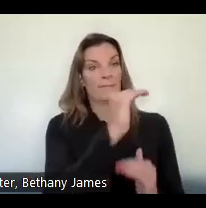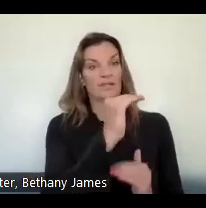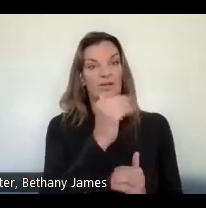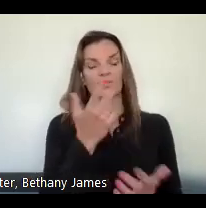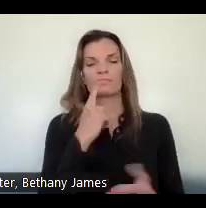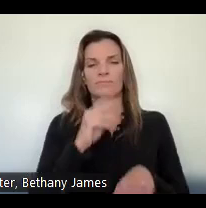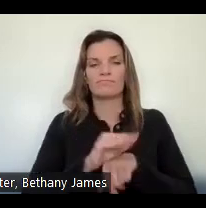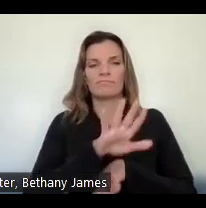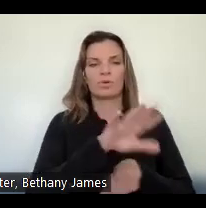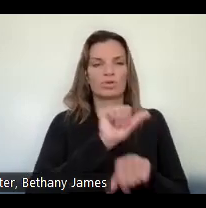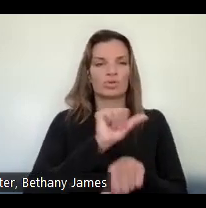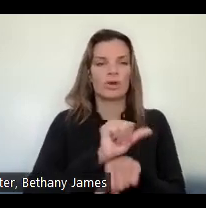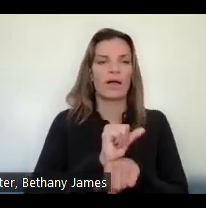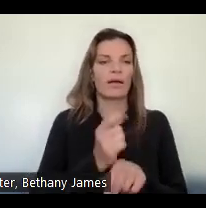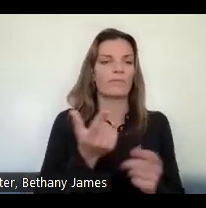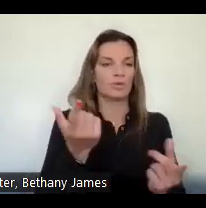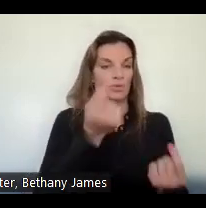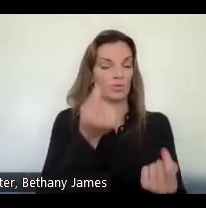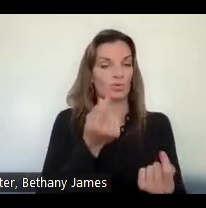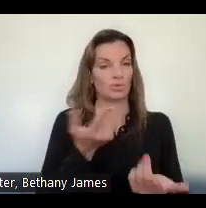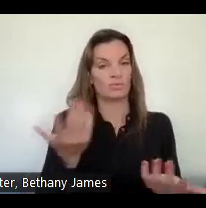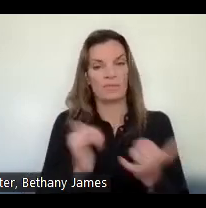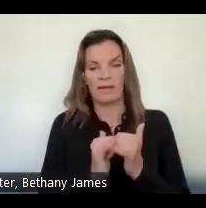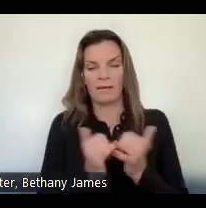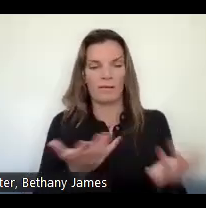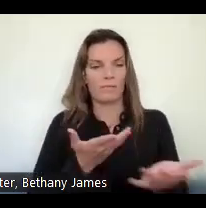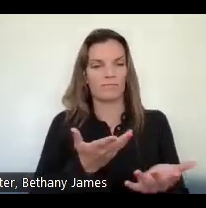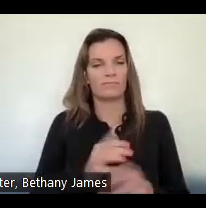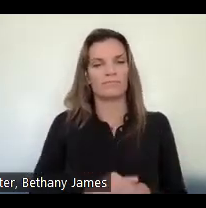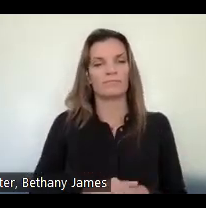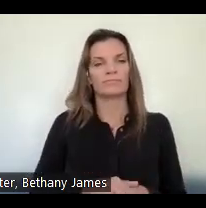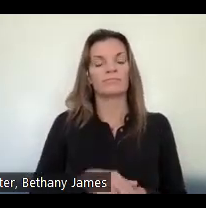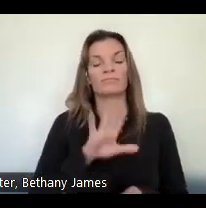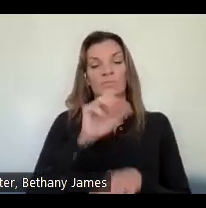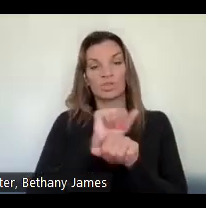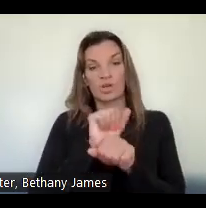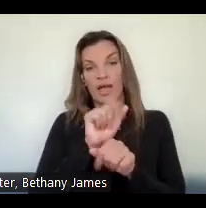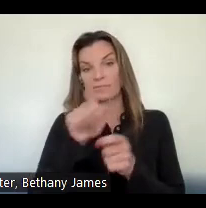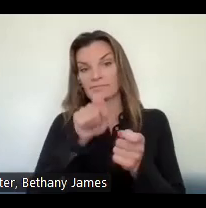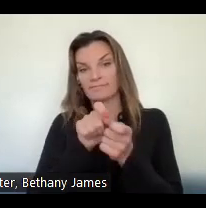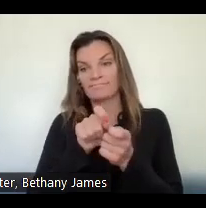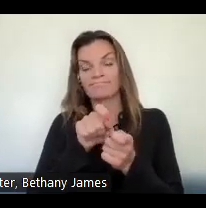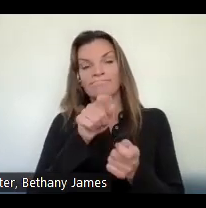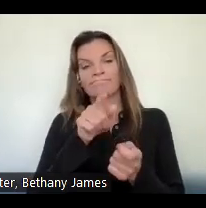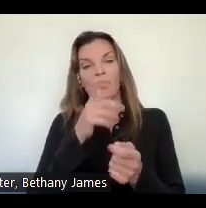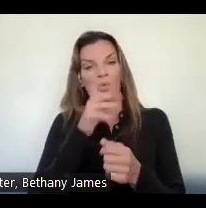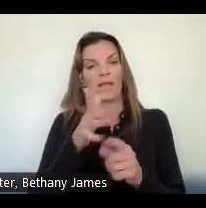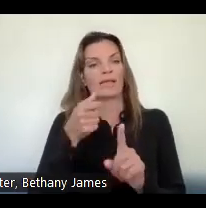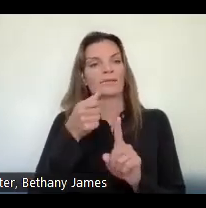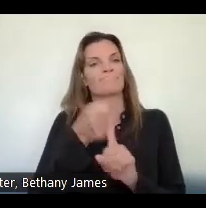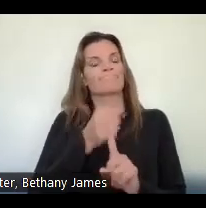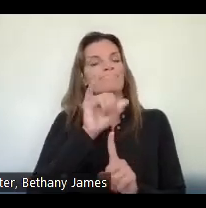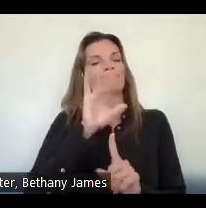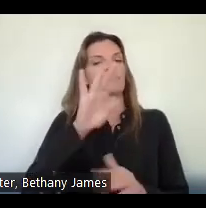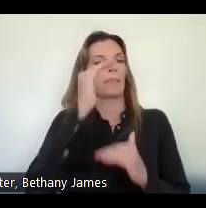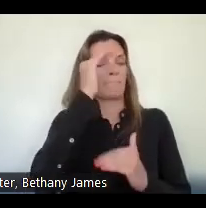job performance? What specific job tasks are affected as a result of their limitations? And what